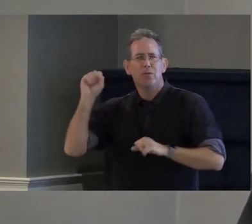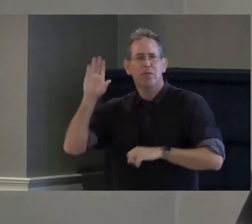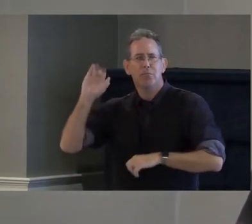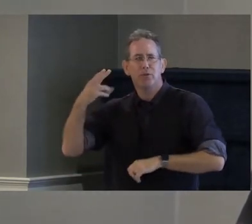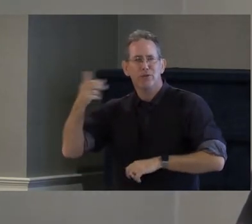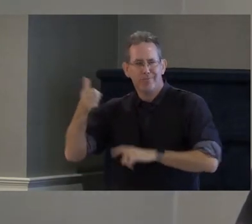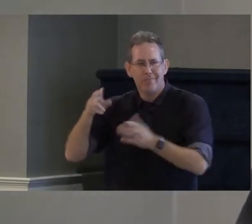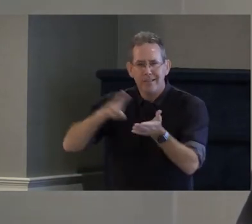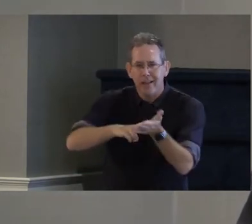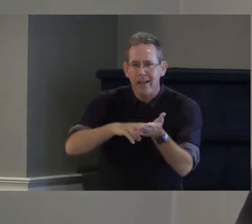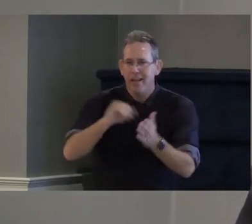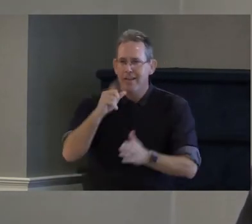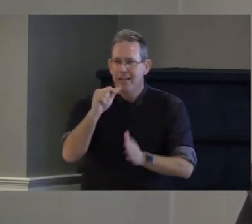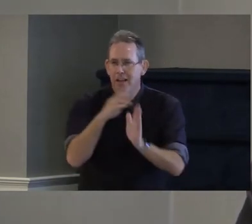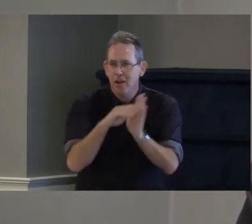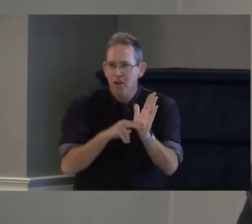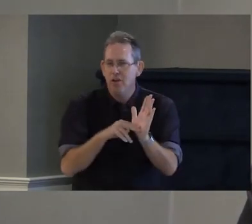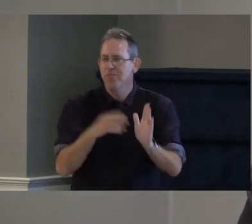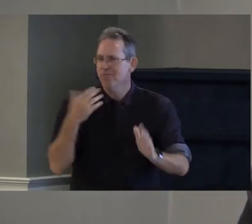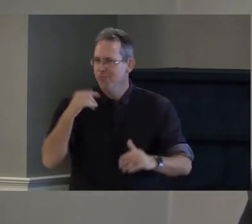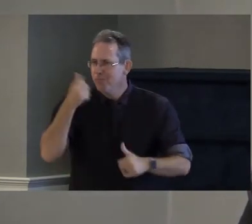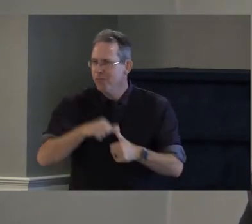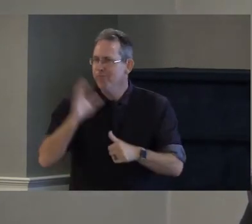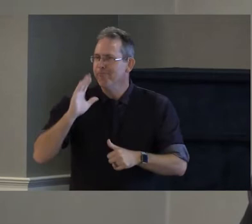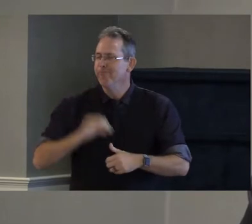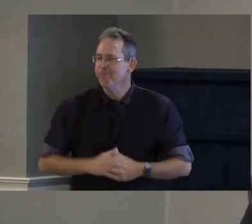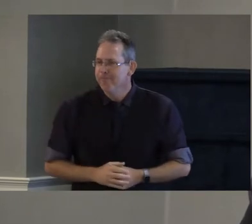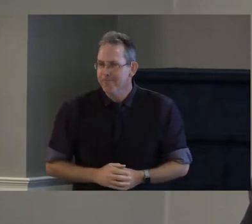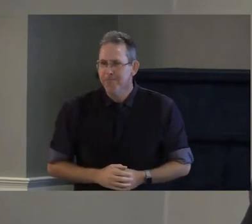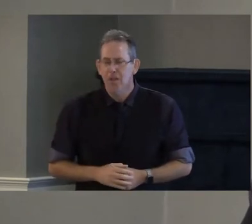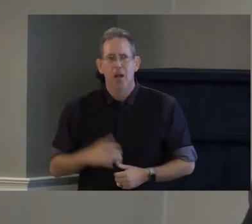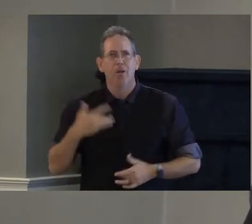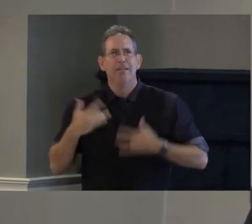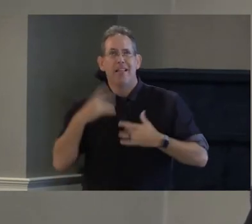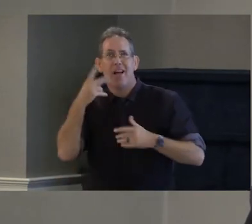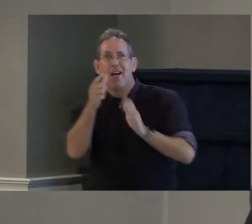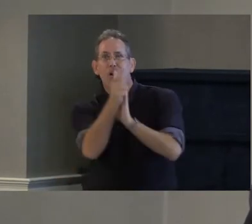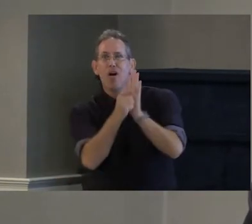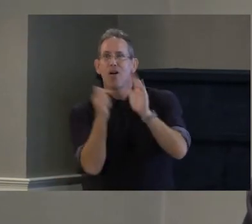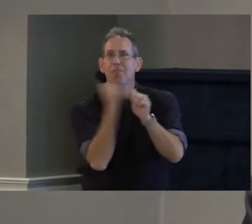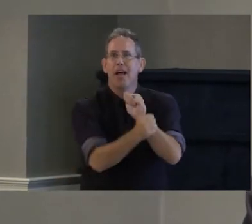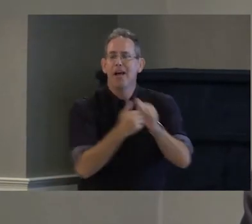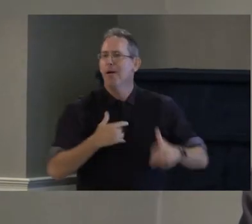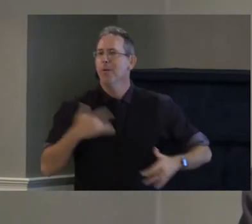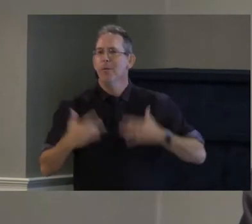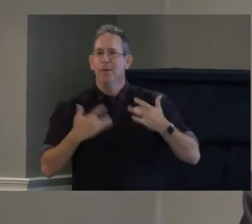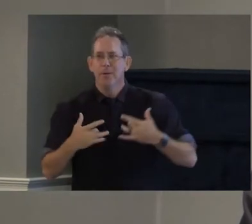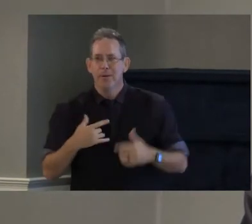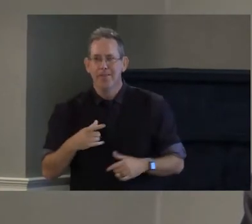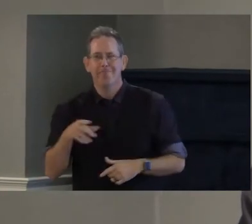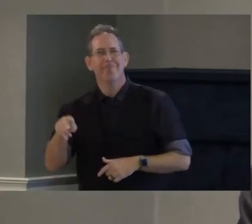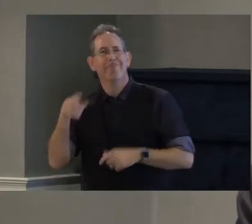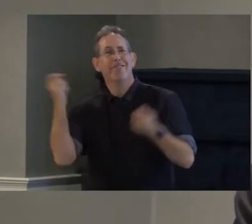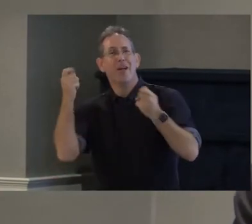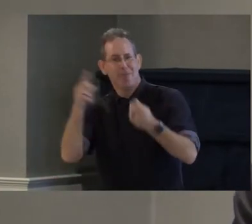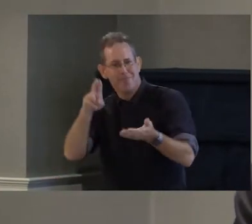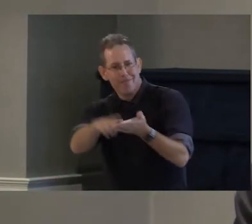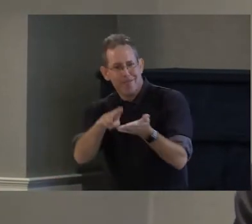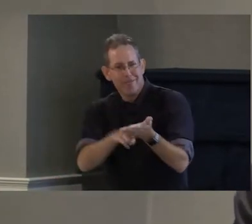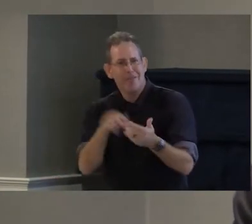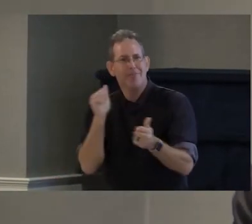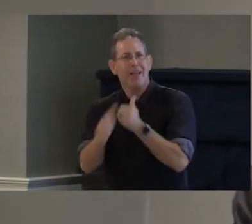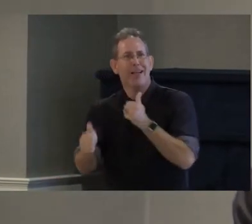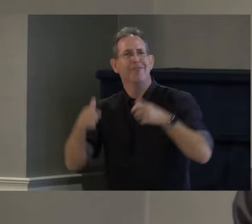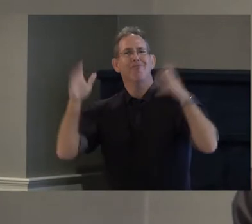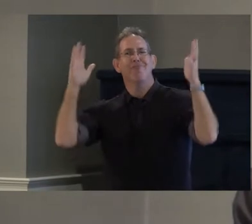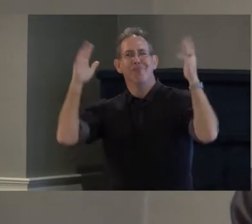Bush, bringing so much excitement with them when those ceremonial signings happened, that I made myself watch this